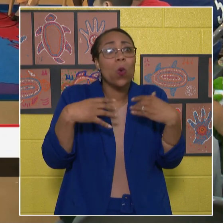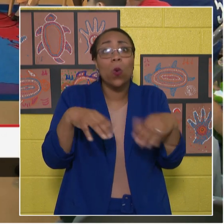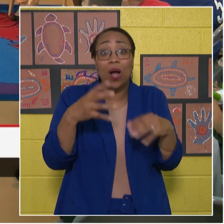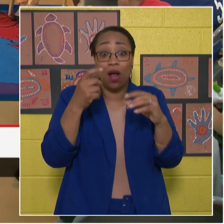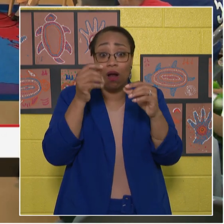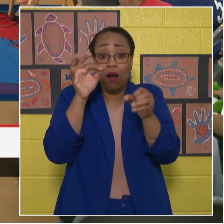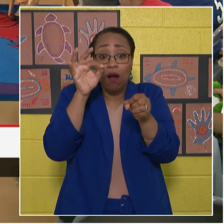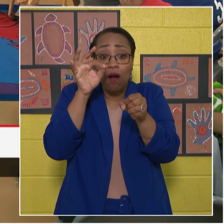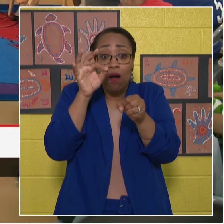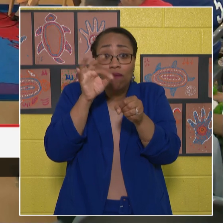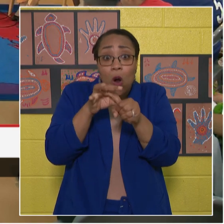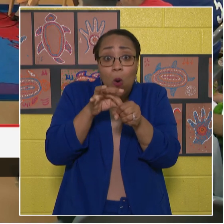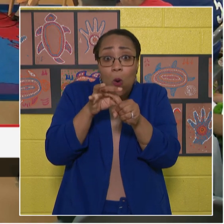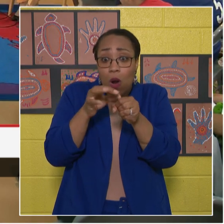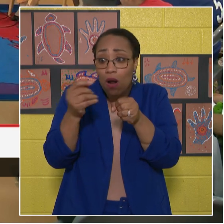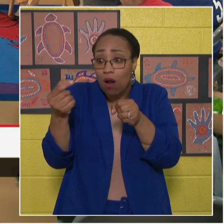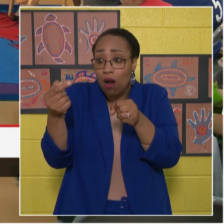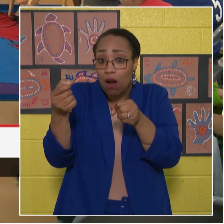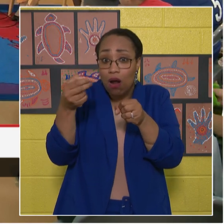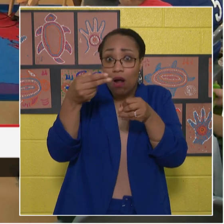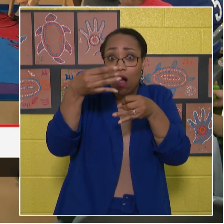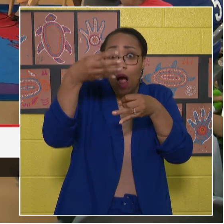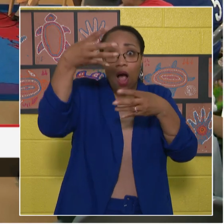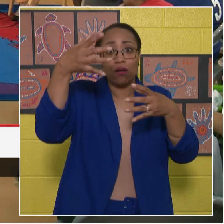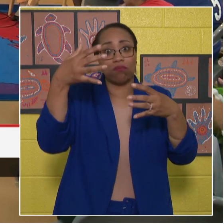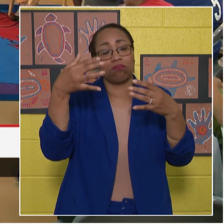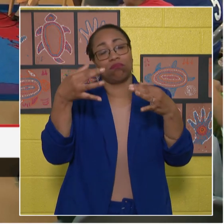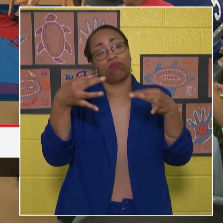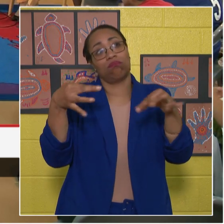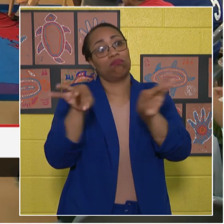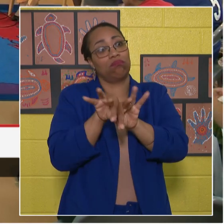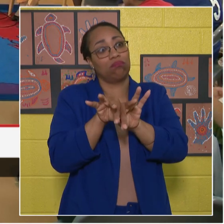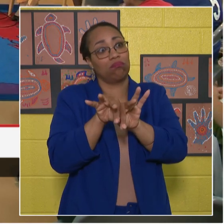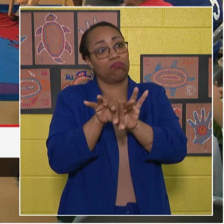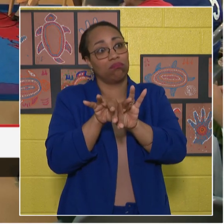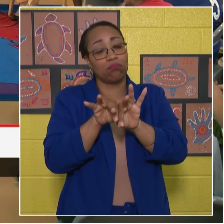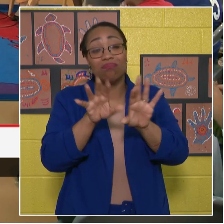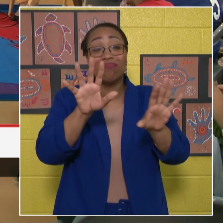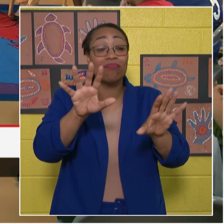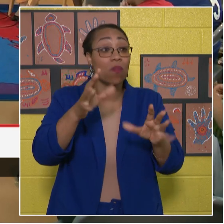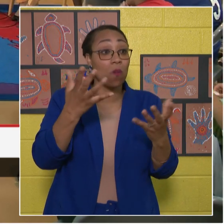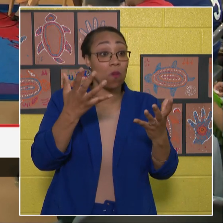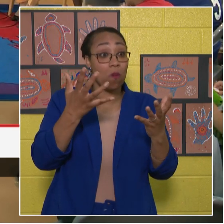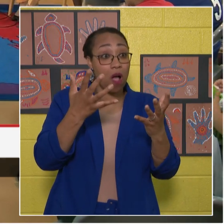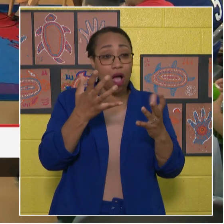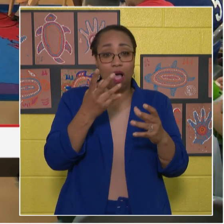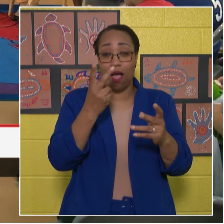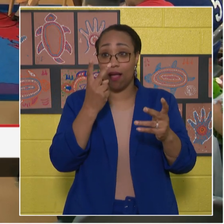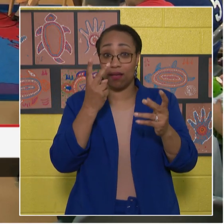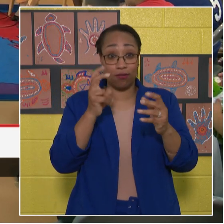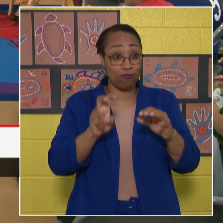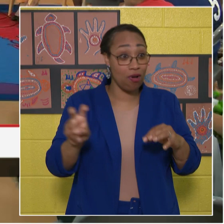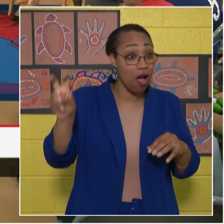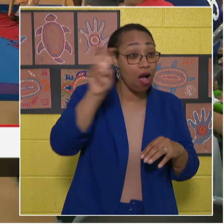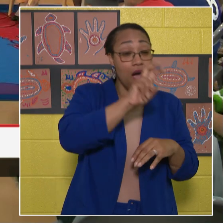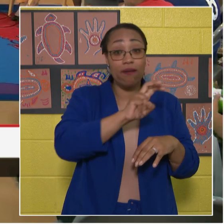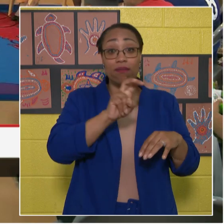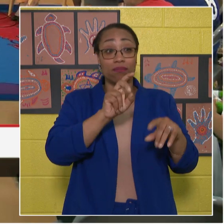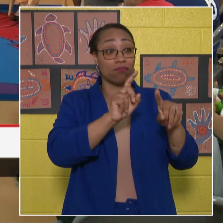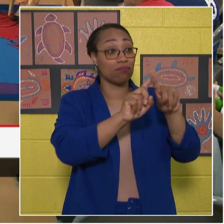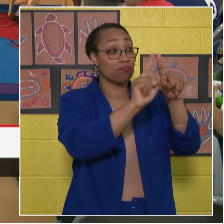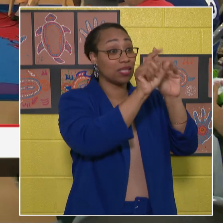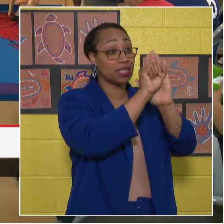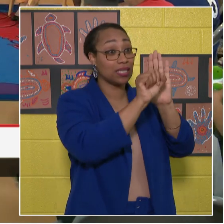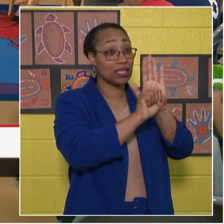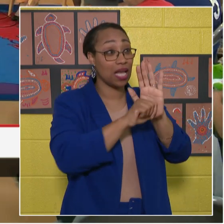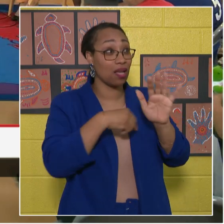go out to the other states and I talk about DC statehood, I can say that DC residents care about it, they